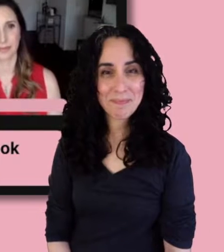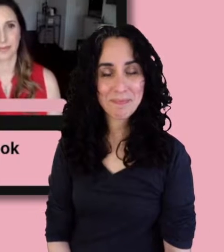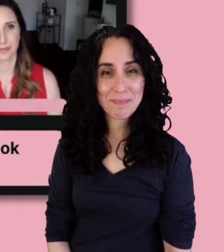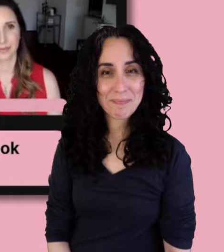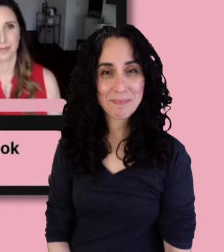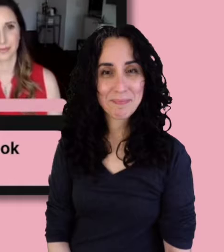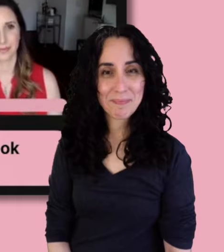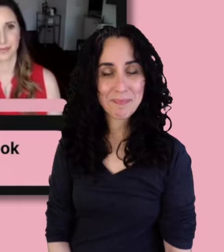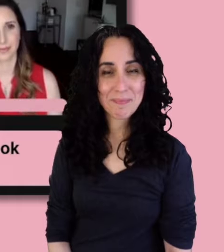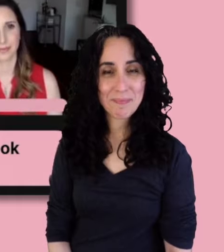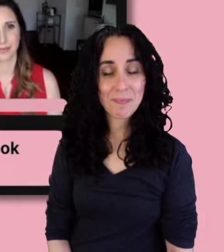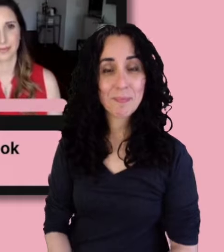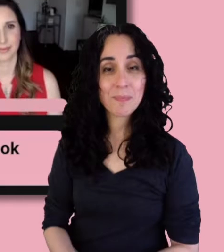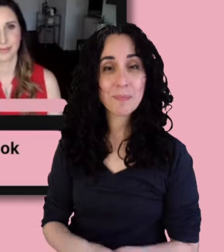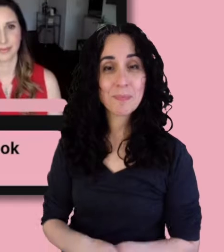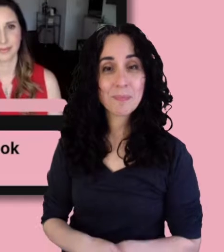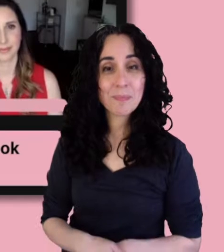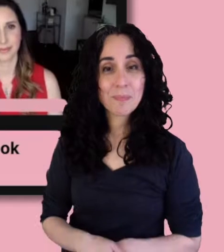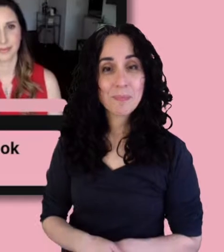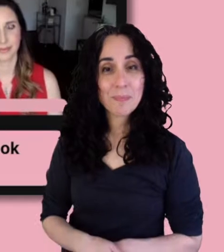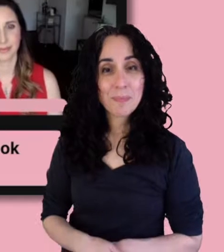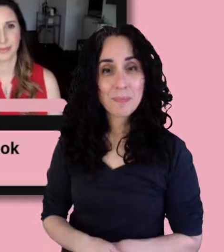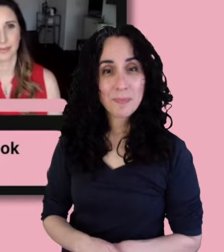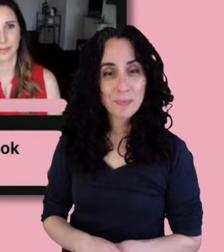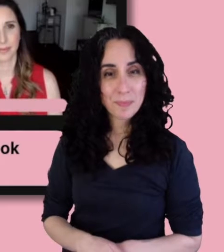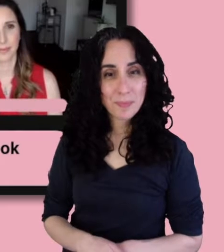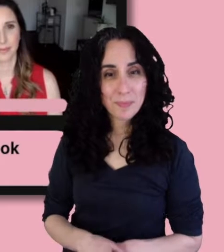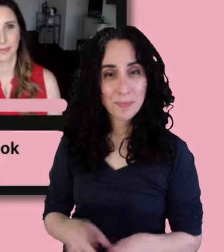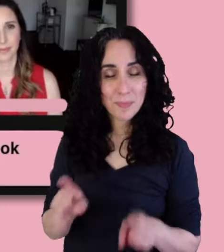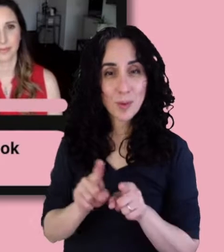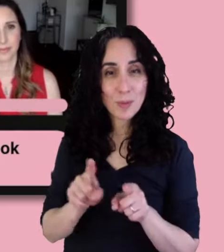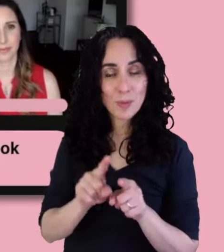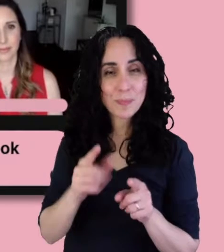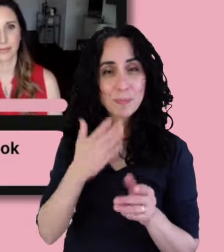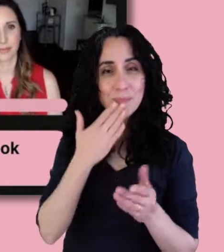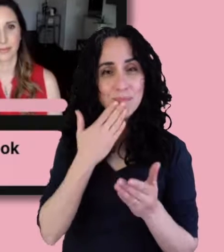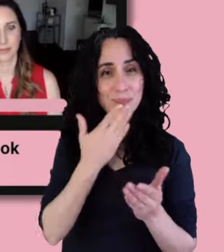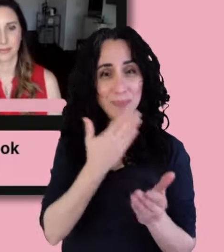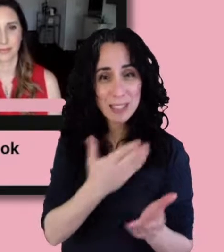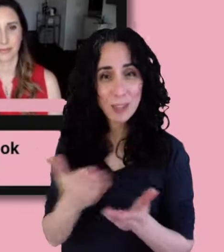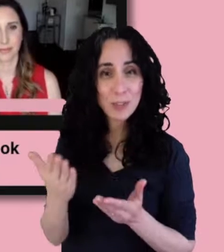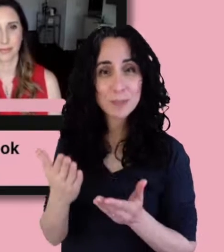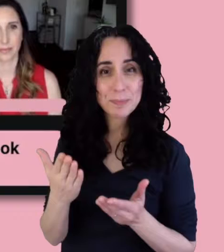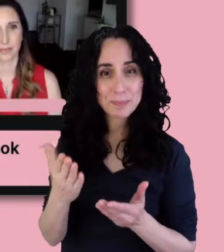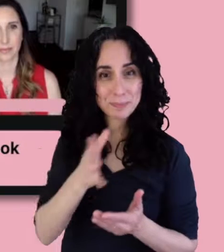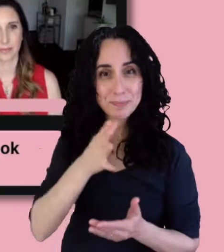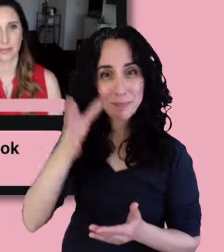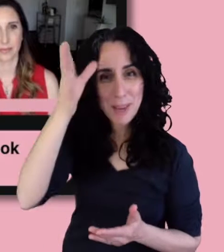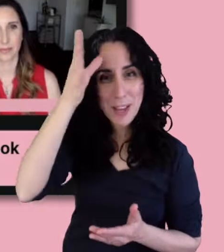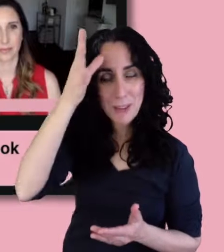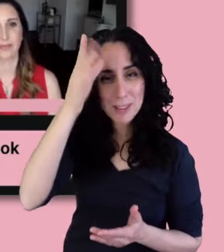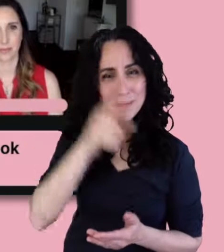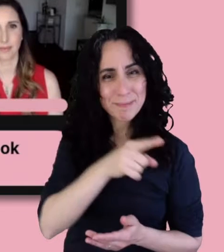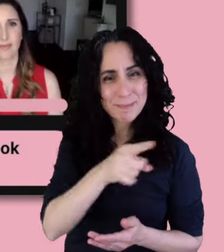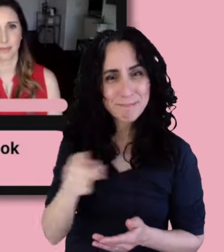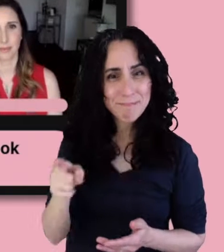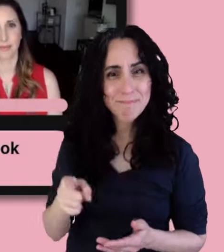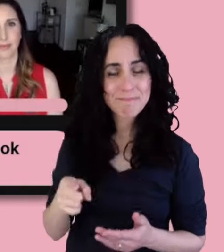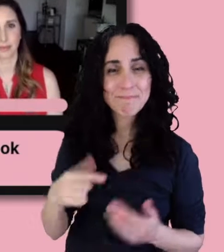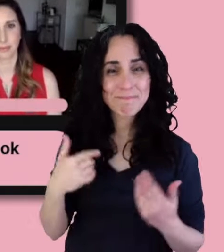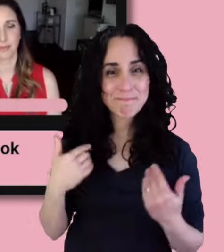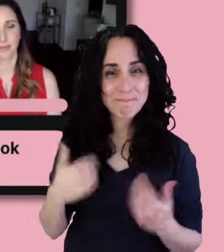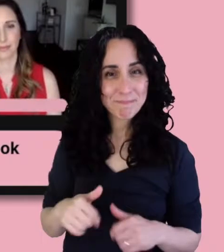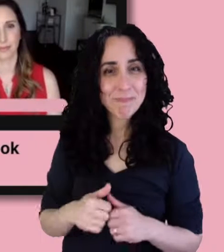I also want to say thank you to parents specifically who